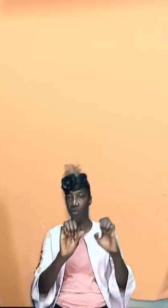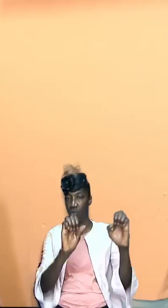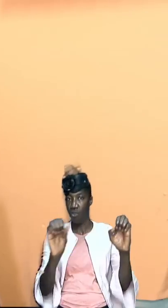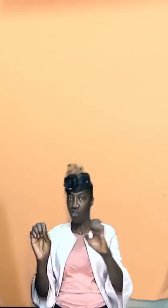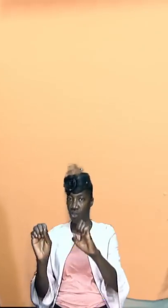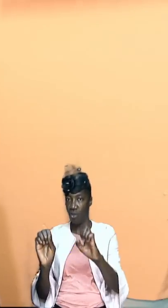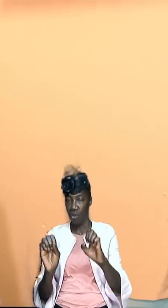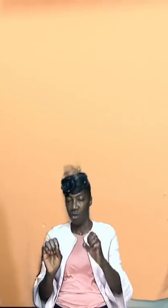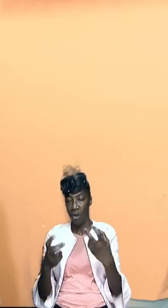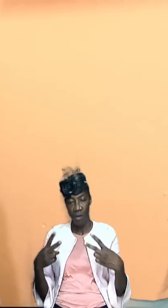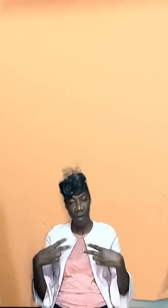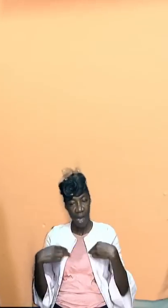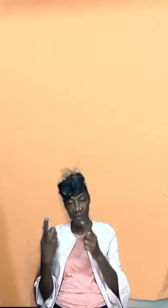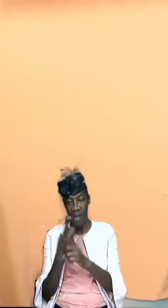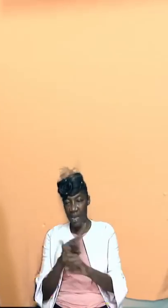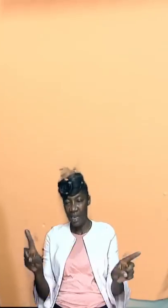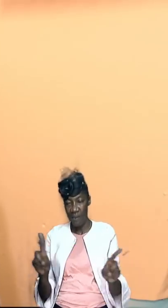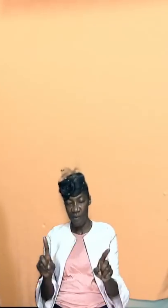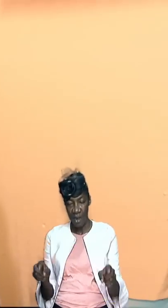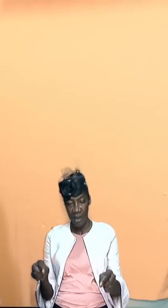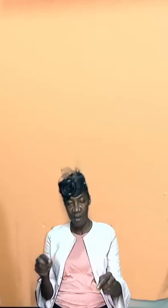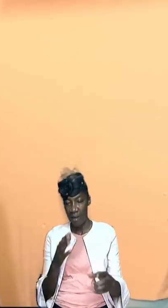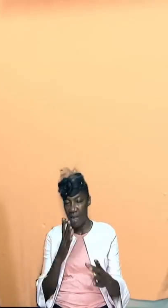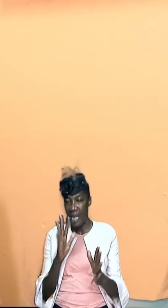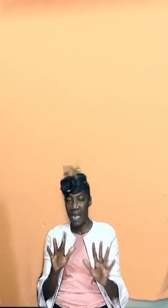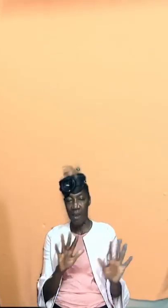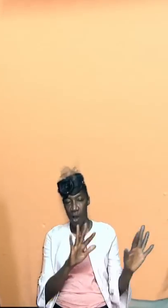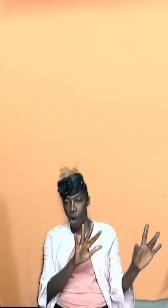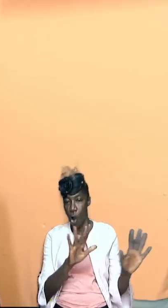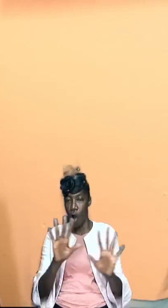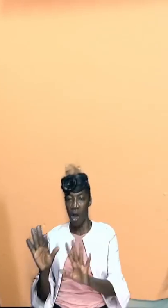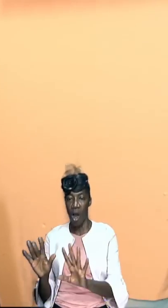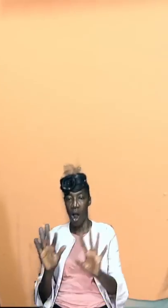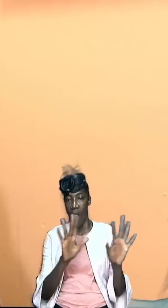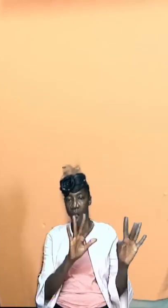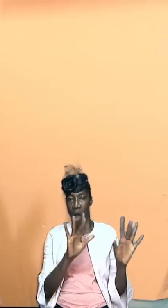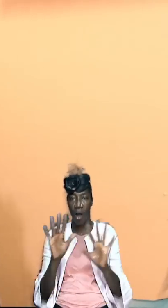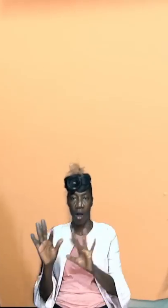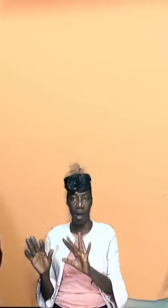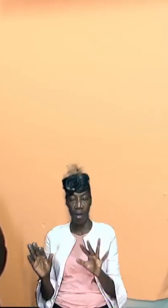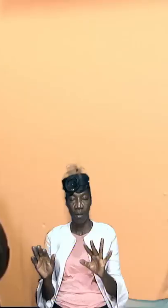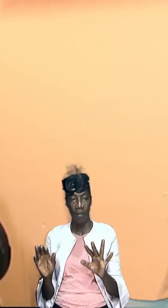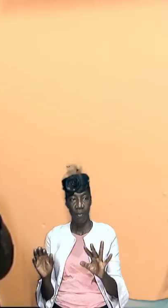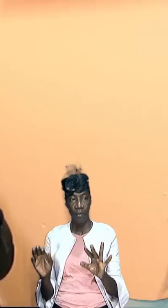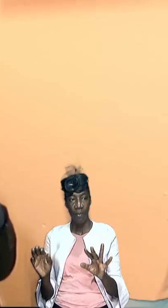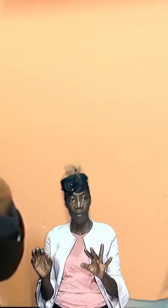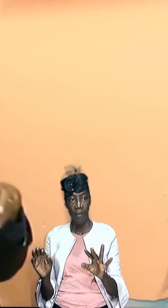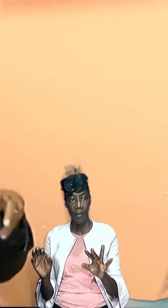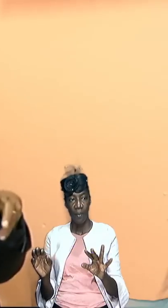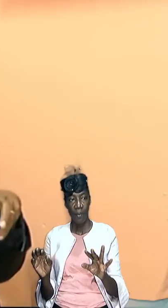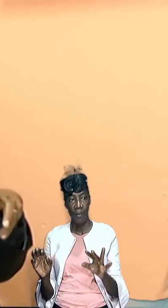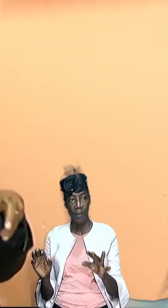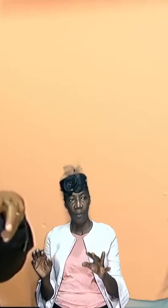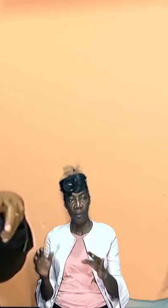the variation in color. We can have the variation, I said it last week, with my